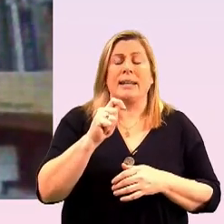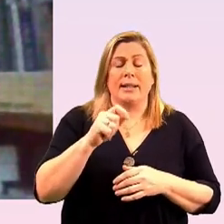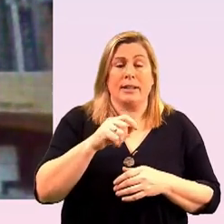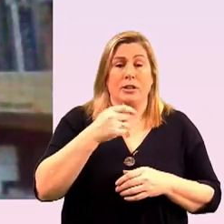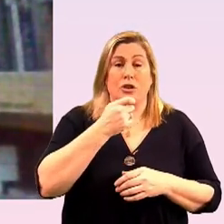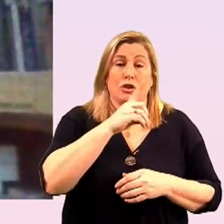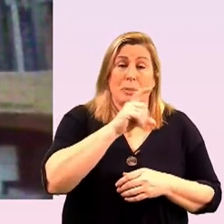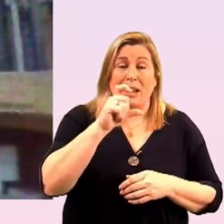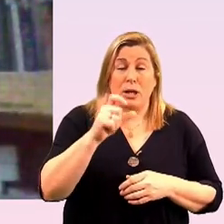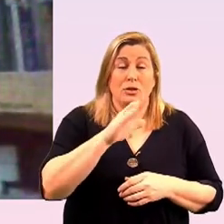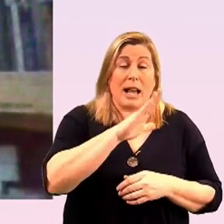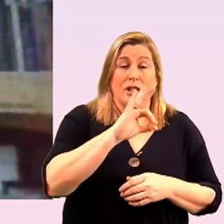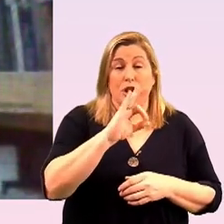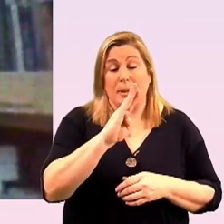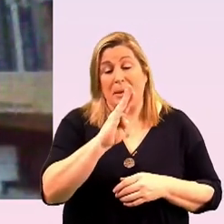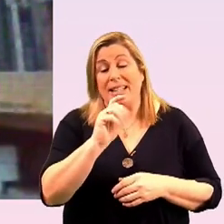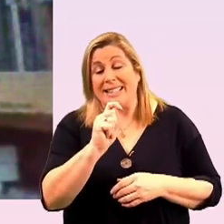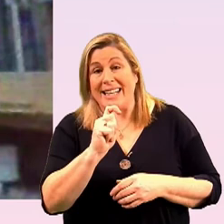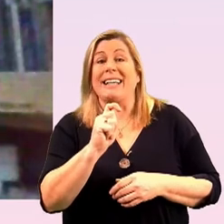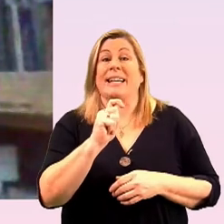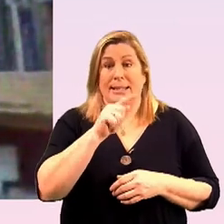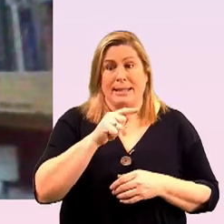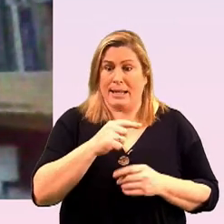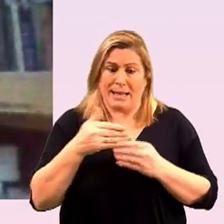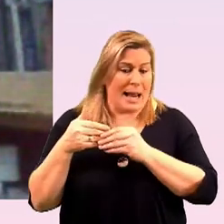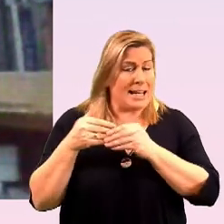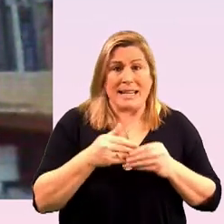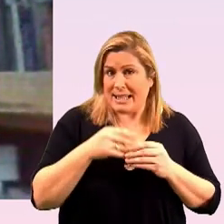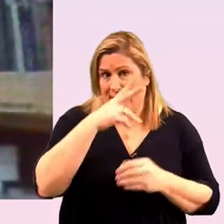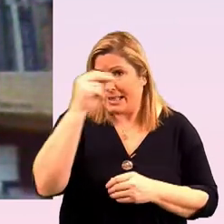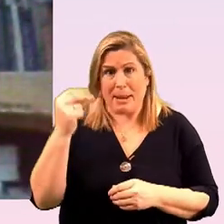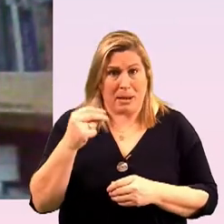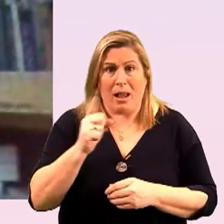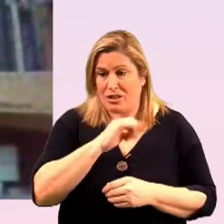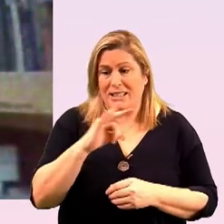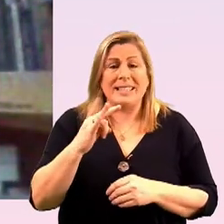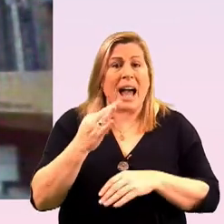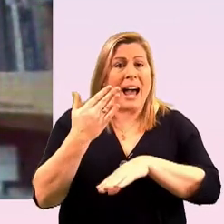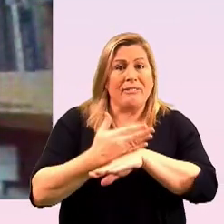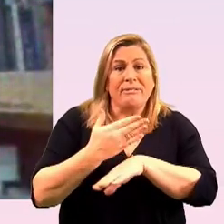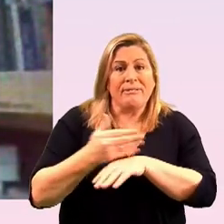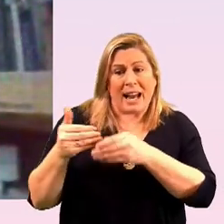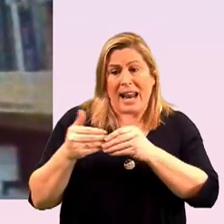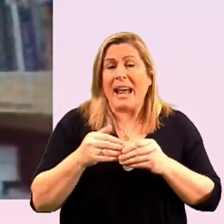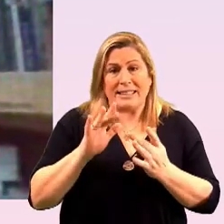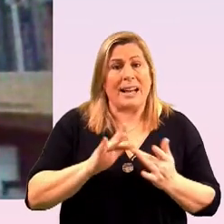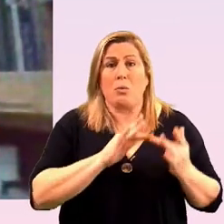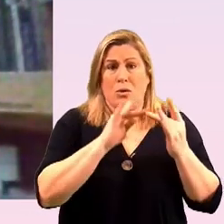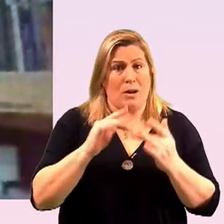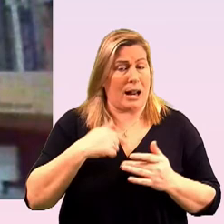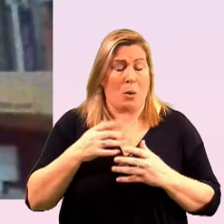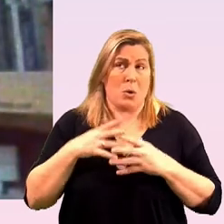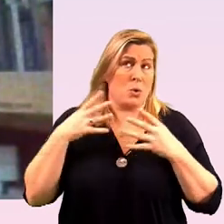LGBT network, was a lead example on staff-led networks. Now, that to me, I'm hugely honoured that we should be